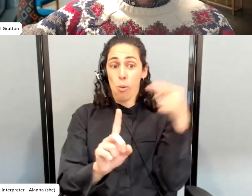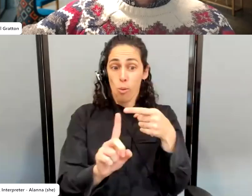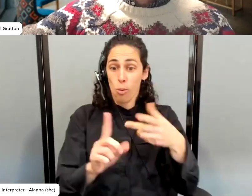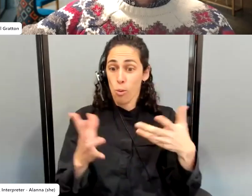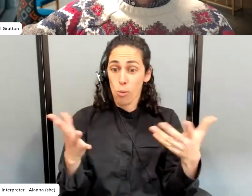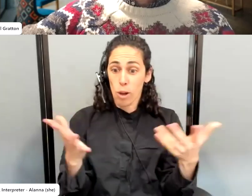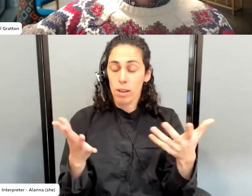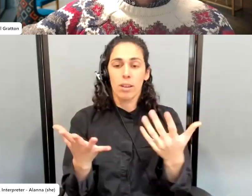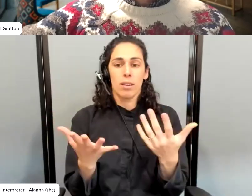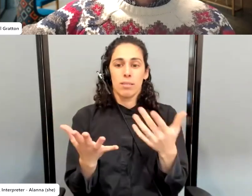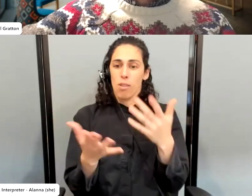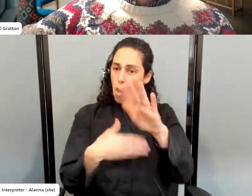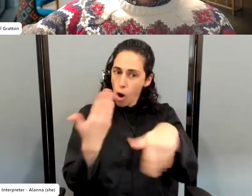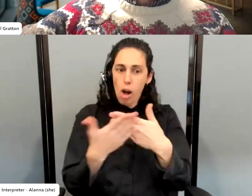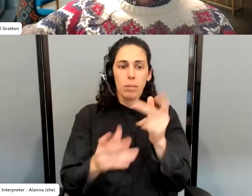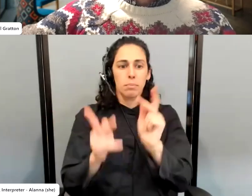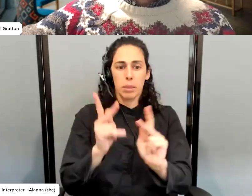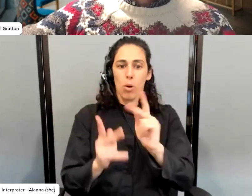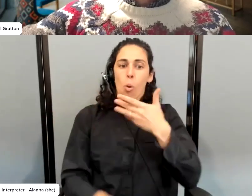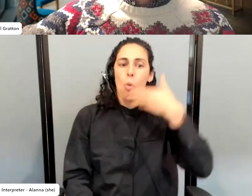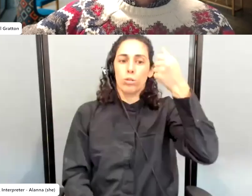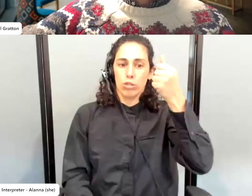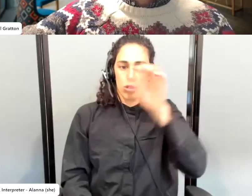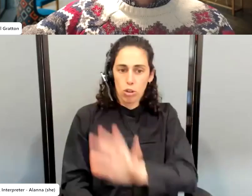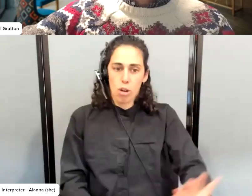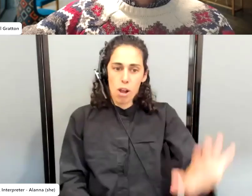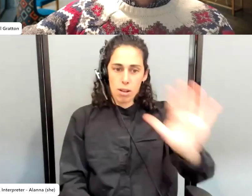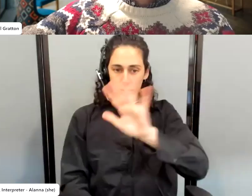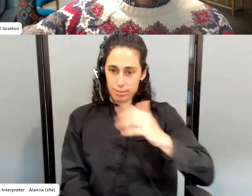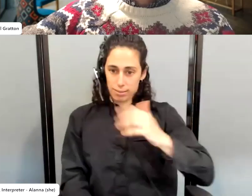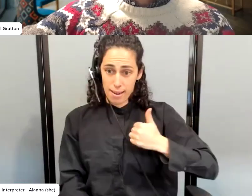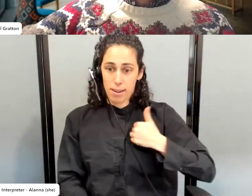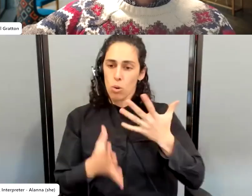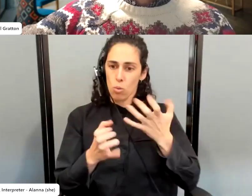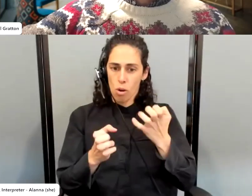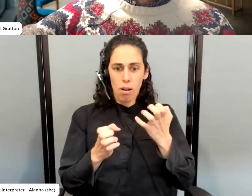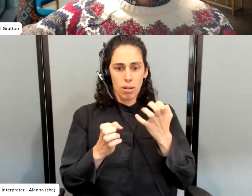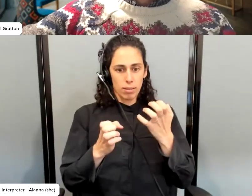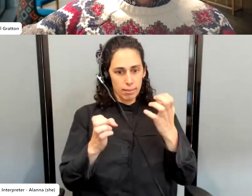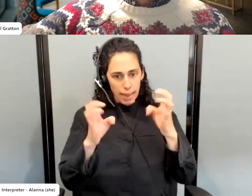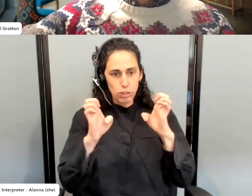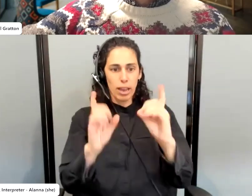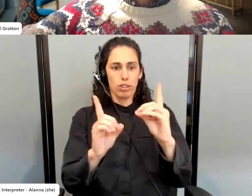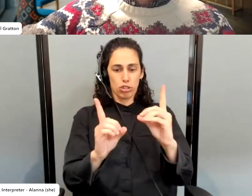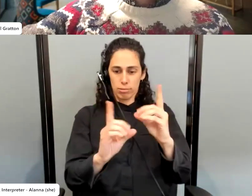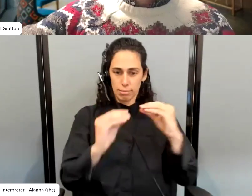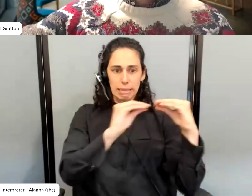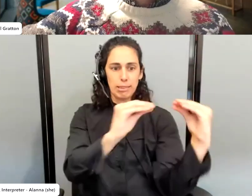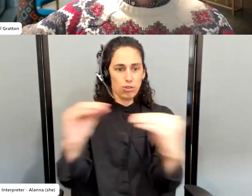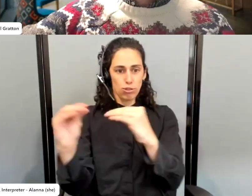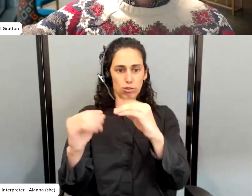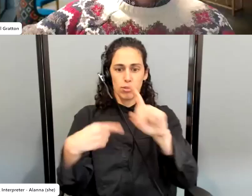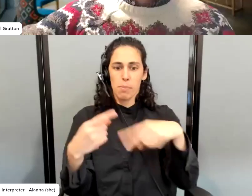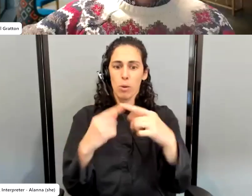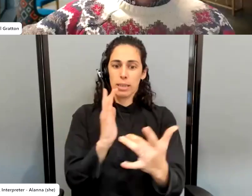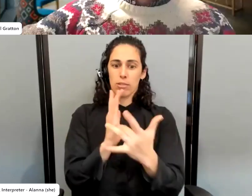to technology training and support with digital literacy skills. We do that so many different ways.